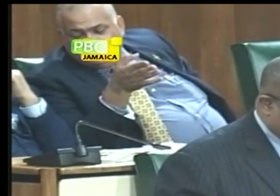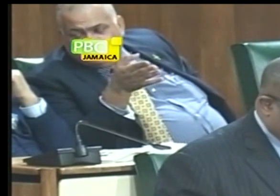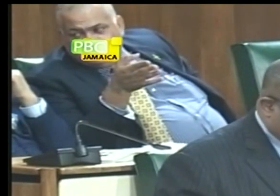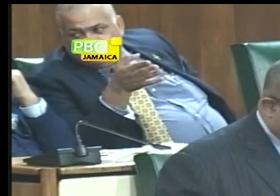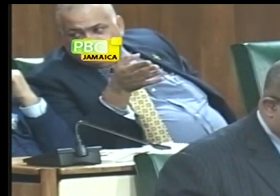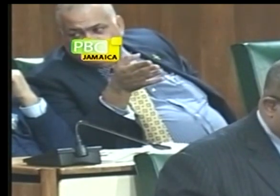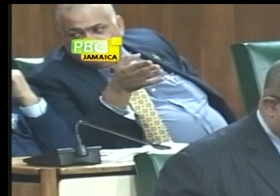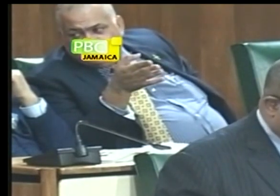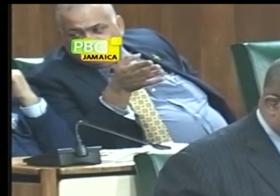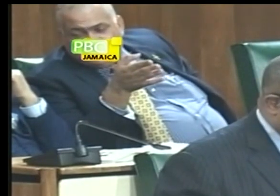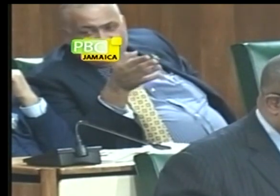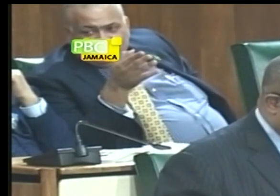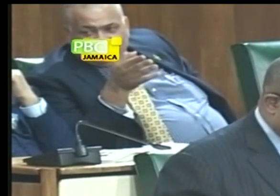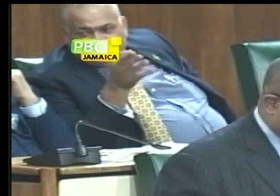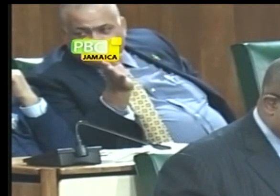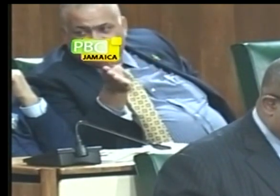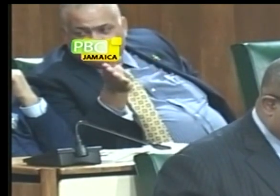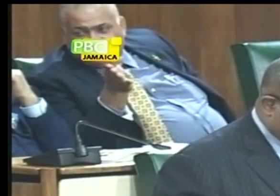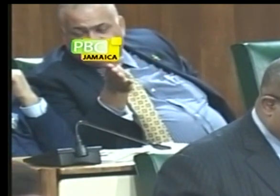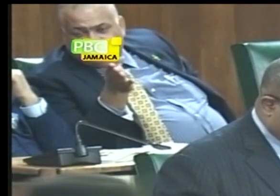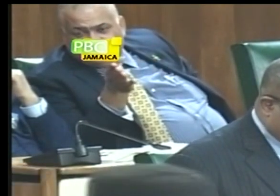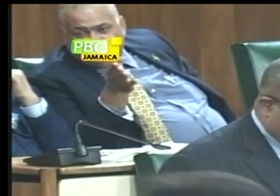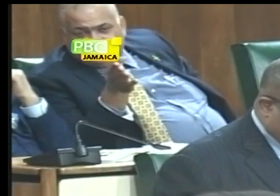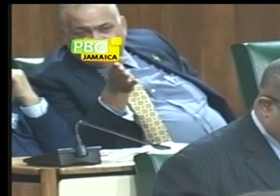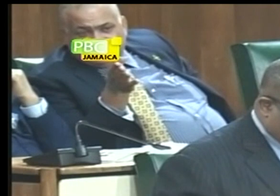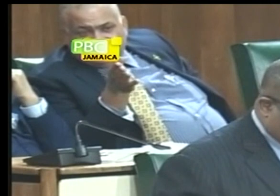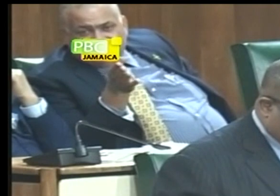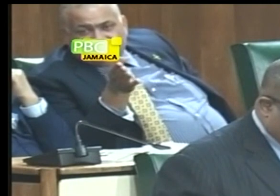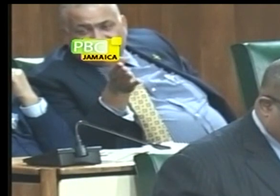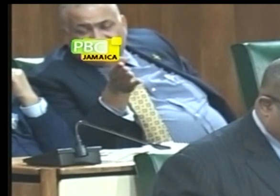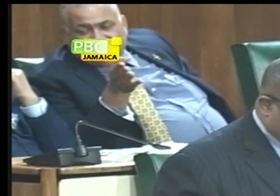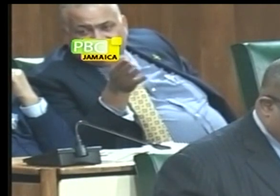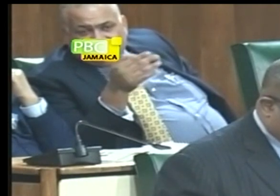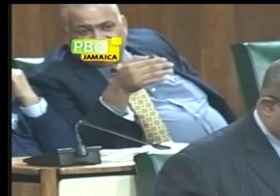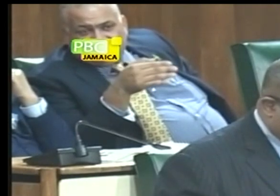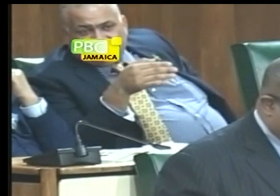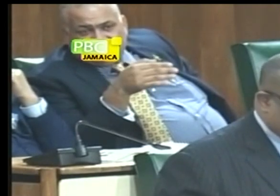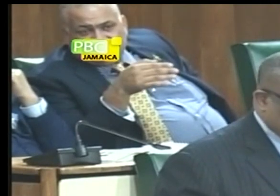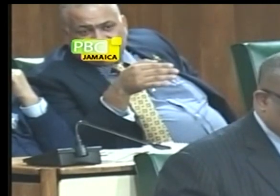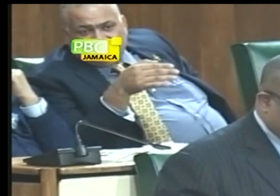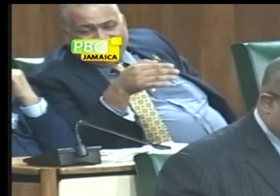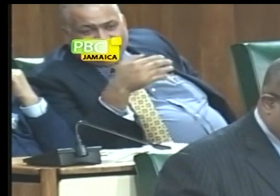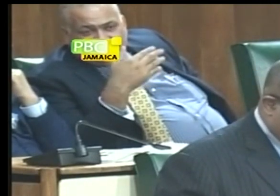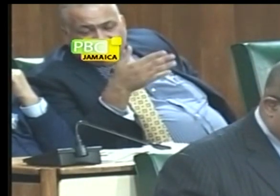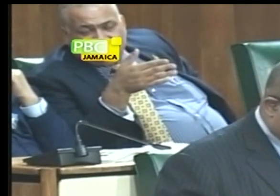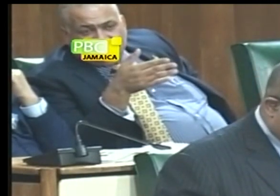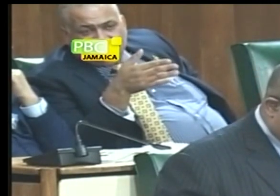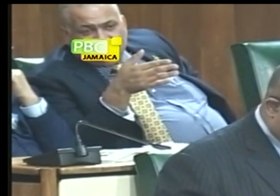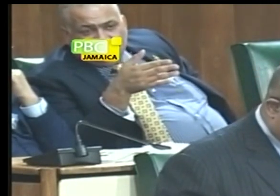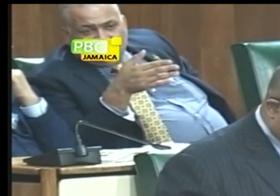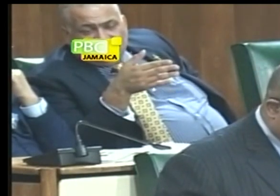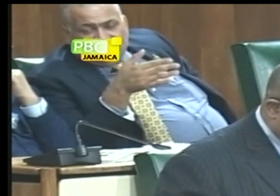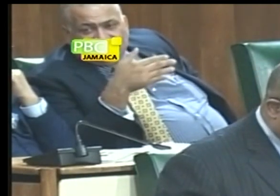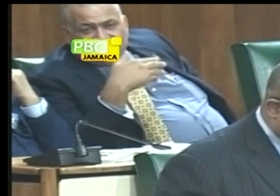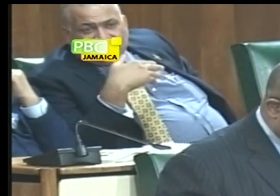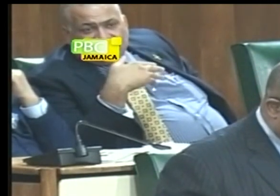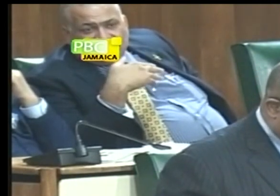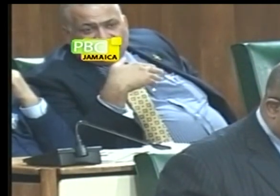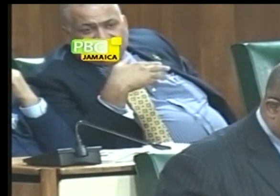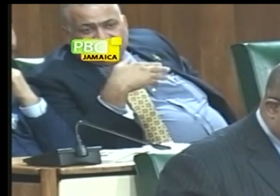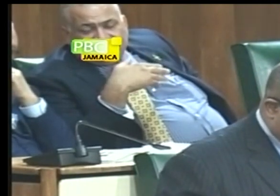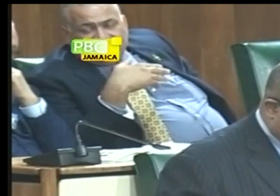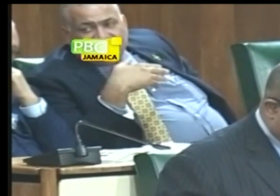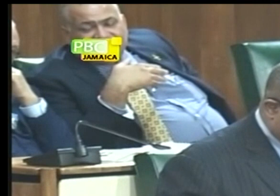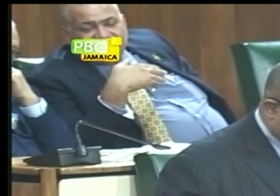and recommends the implementation of the Logistic Hub Initiative over the short, medium, and long term.